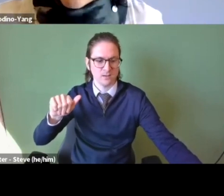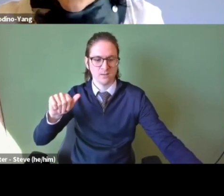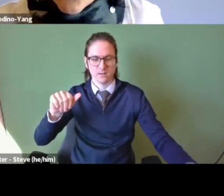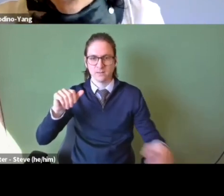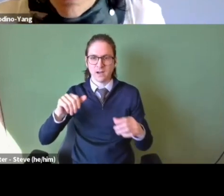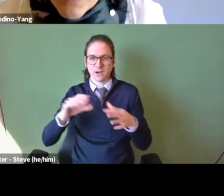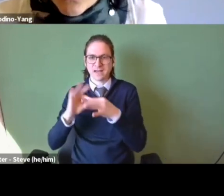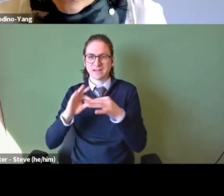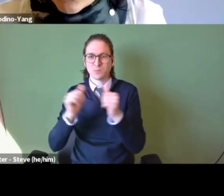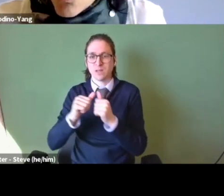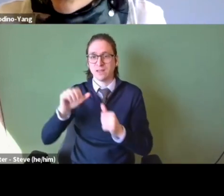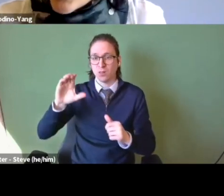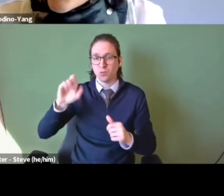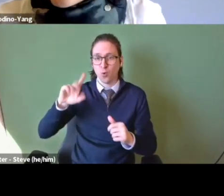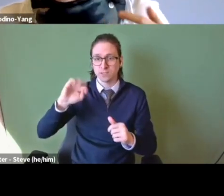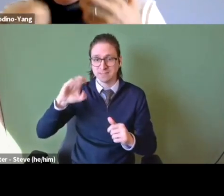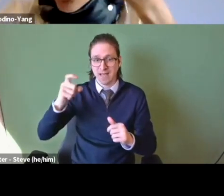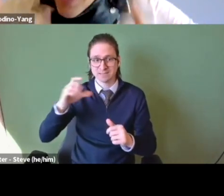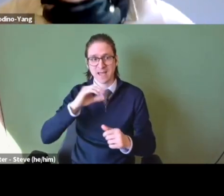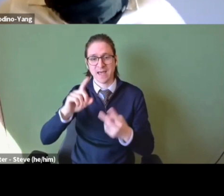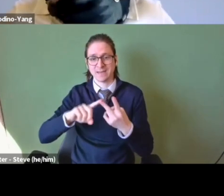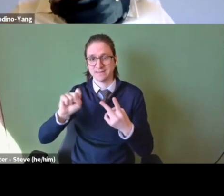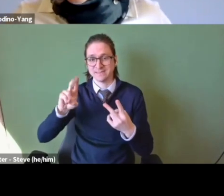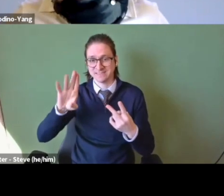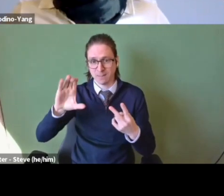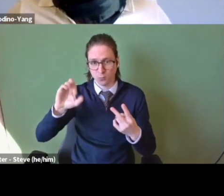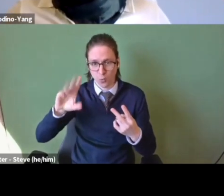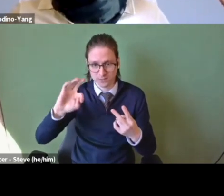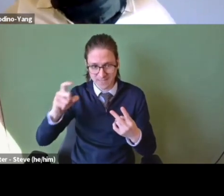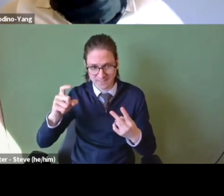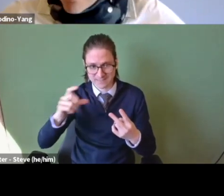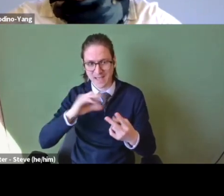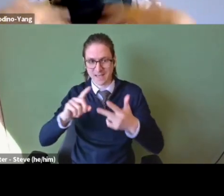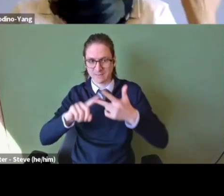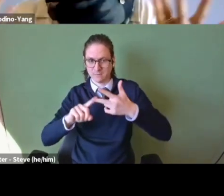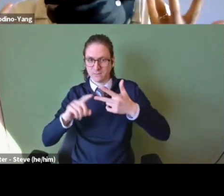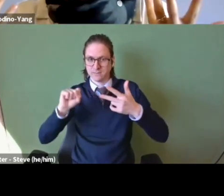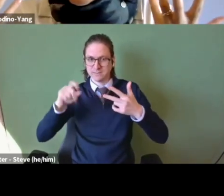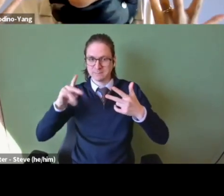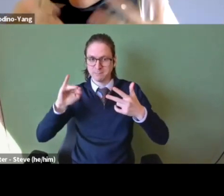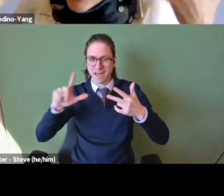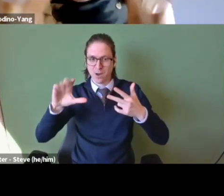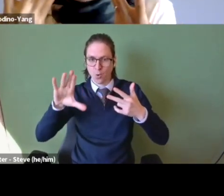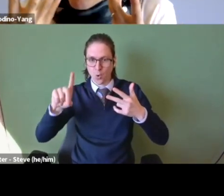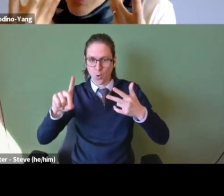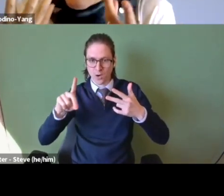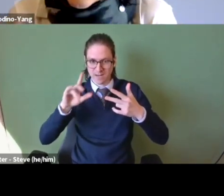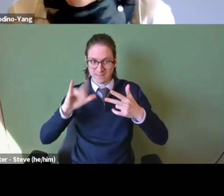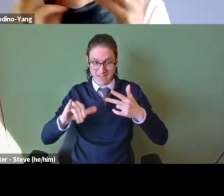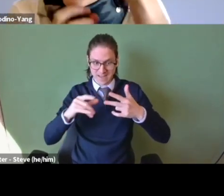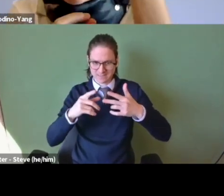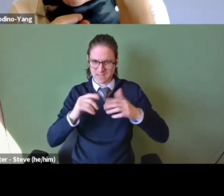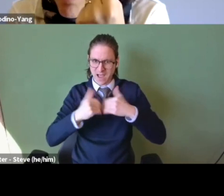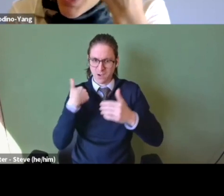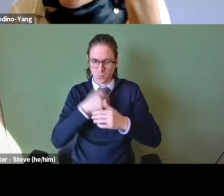and the spinal cord on the other, to go out into the body and face and back into the body, back into the brain